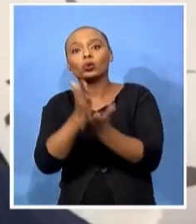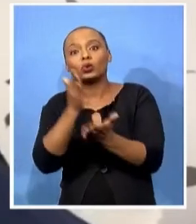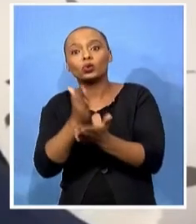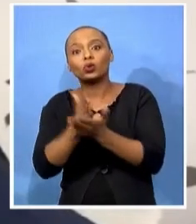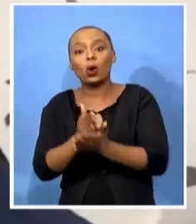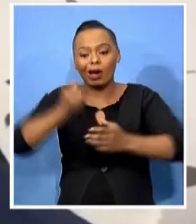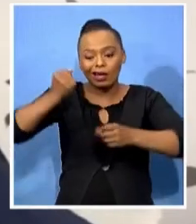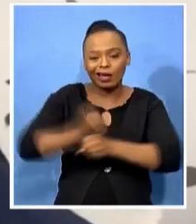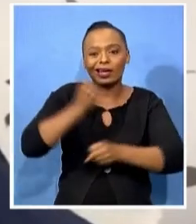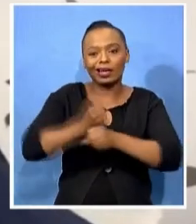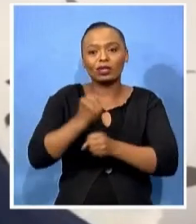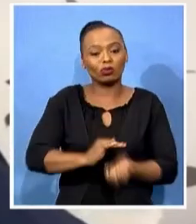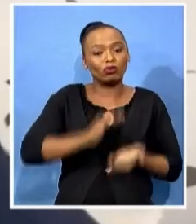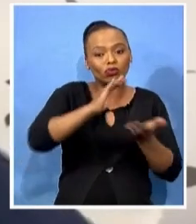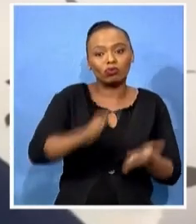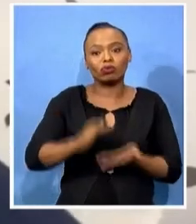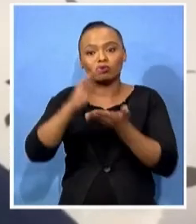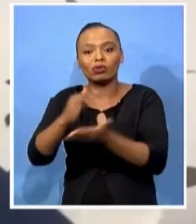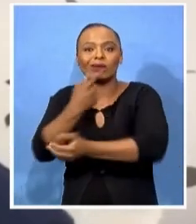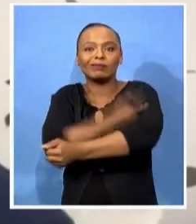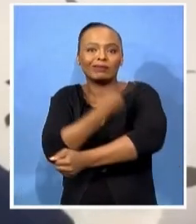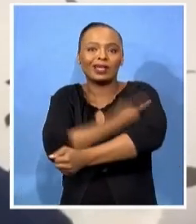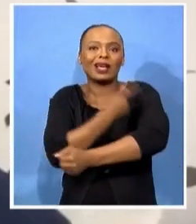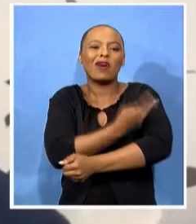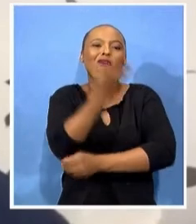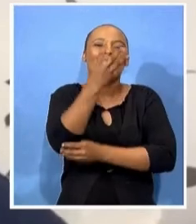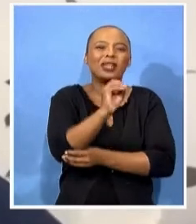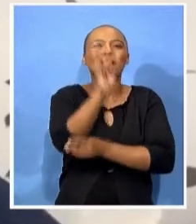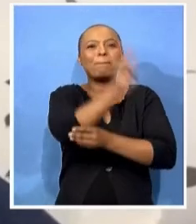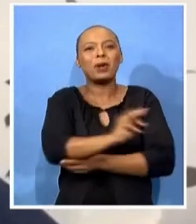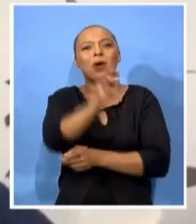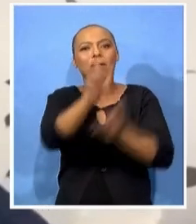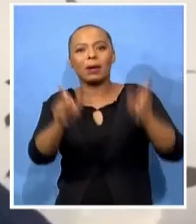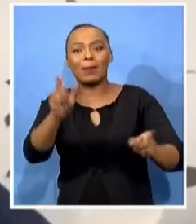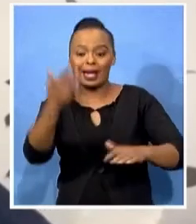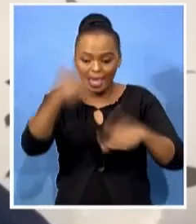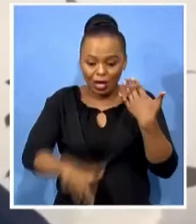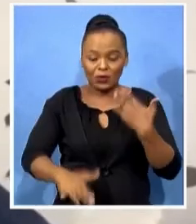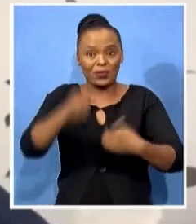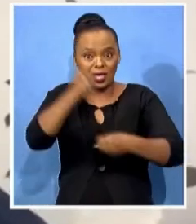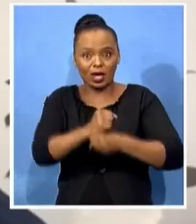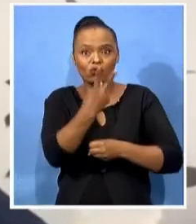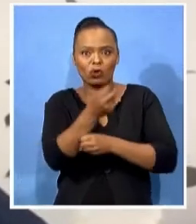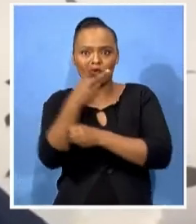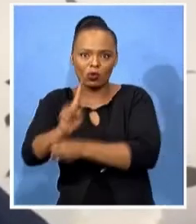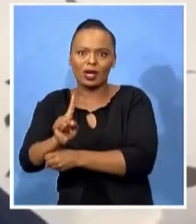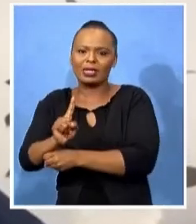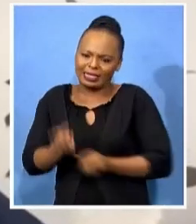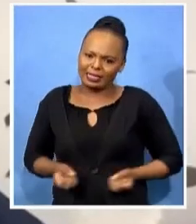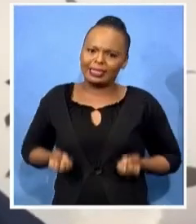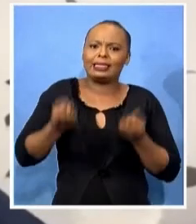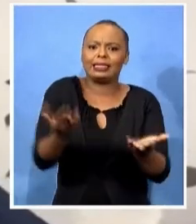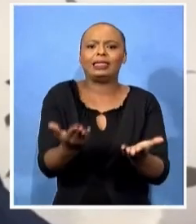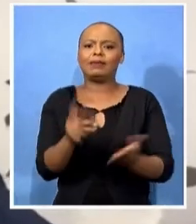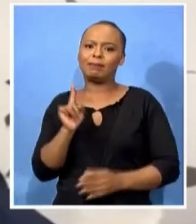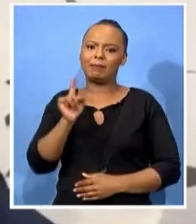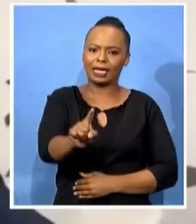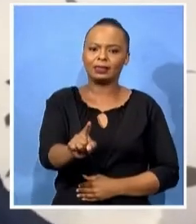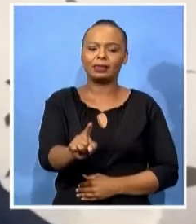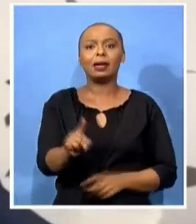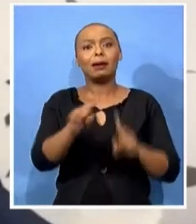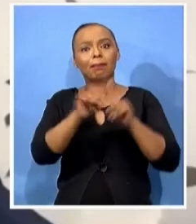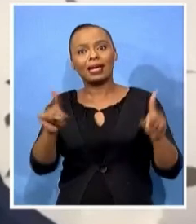vaccinated by the end of the year, we are able to deliver against that. But there's other issues of logistics around transportation,